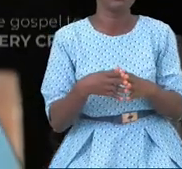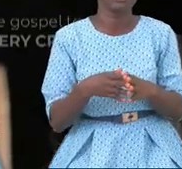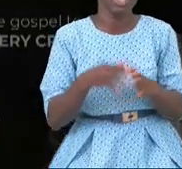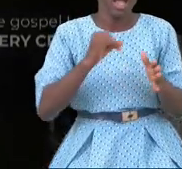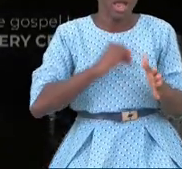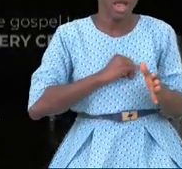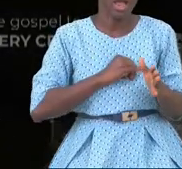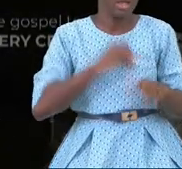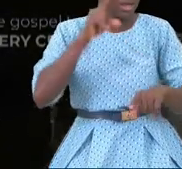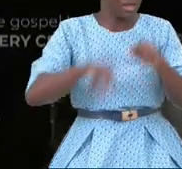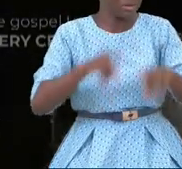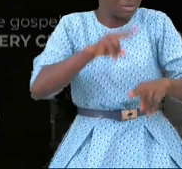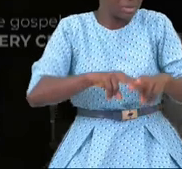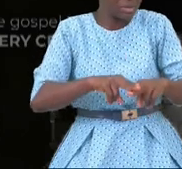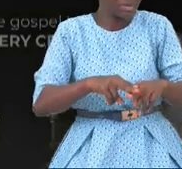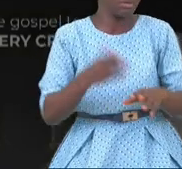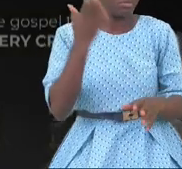I pray that I collect the blessing.